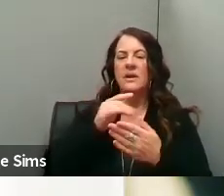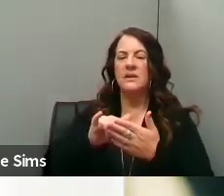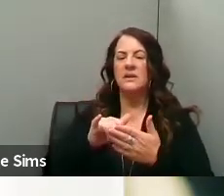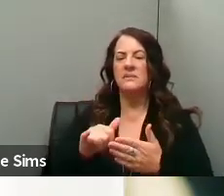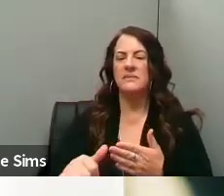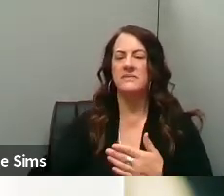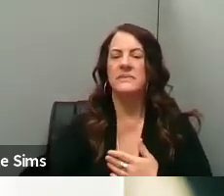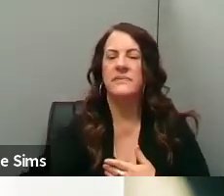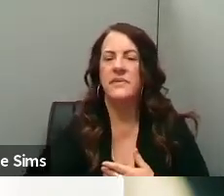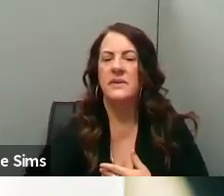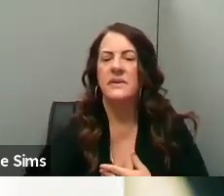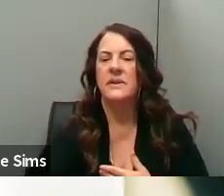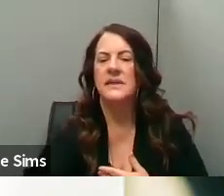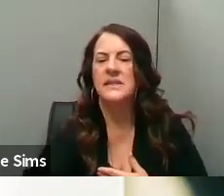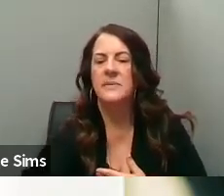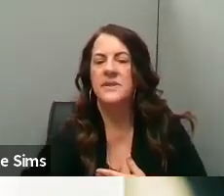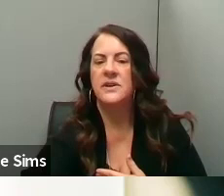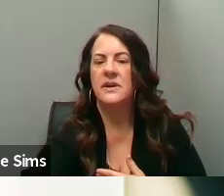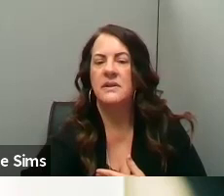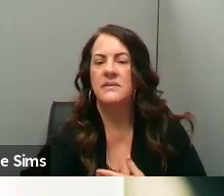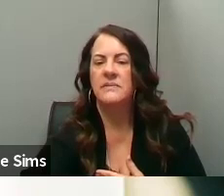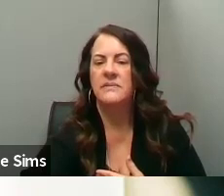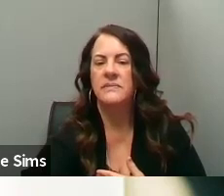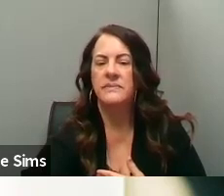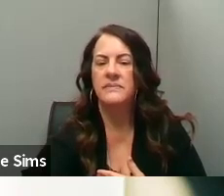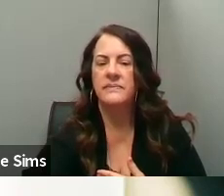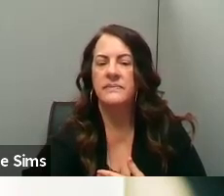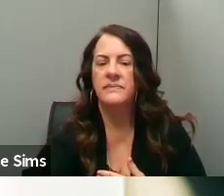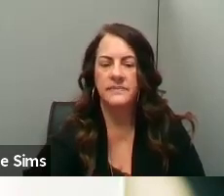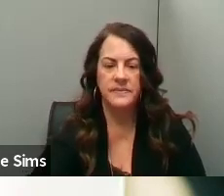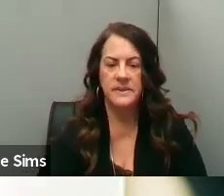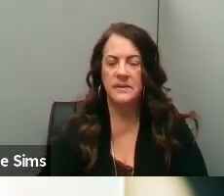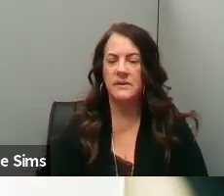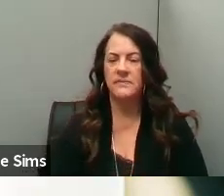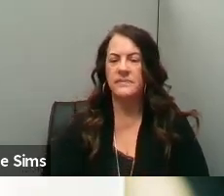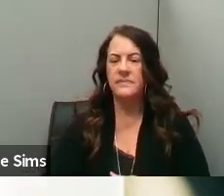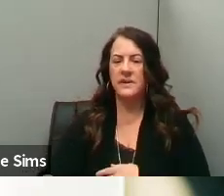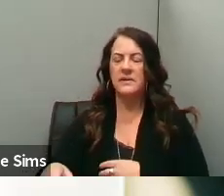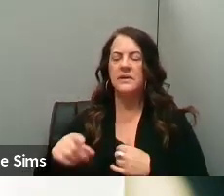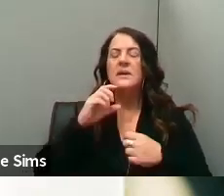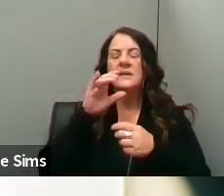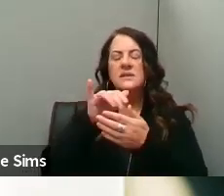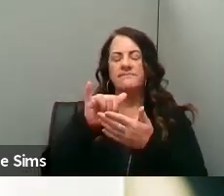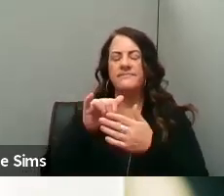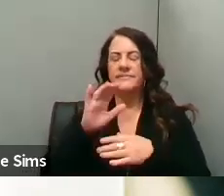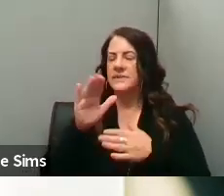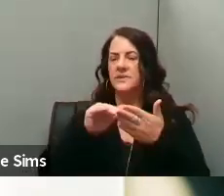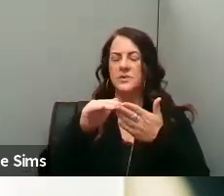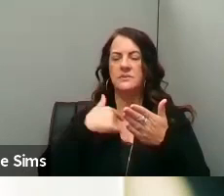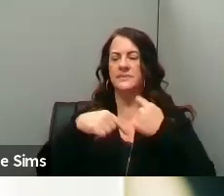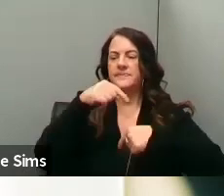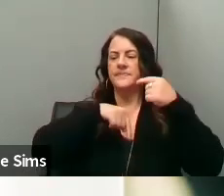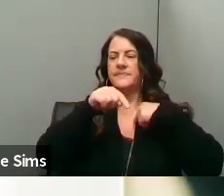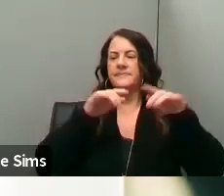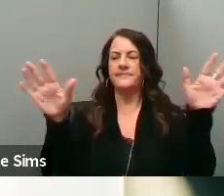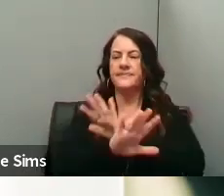Stephen advocated for the rights of individuals under guardianship and conservatorship at Disability Rights Oregon. Now, without